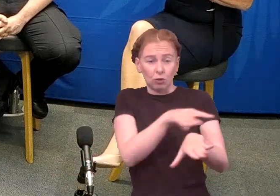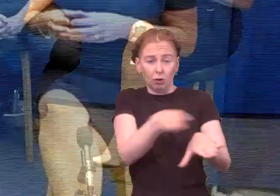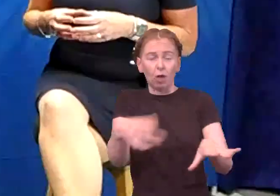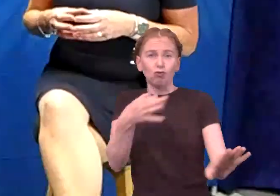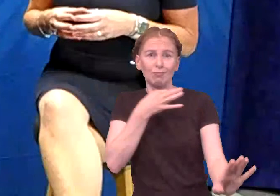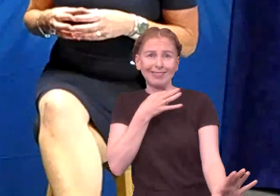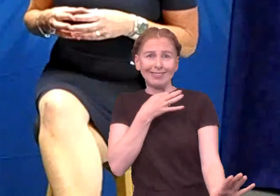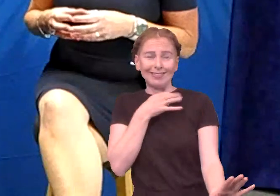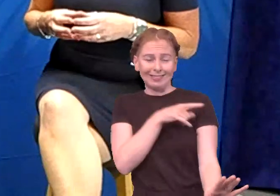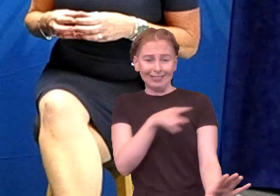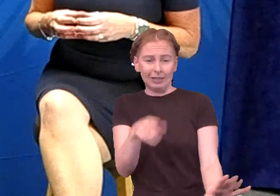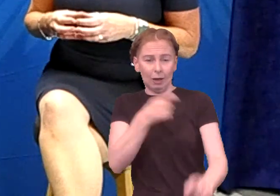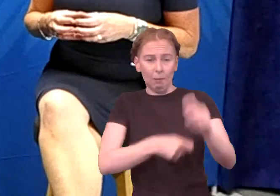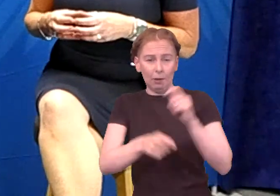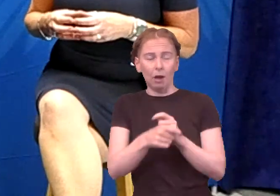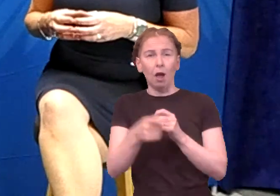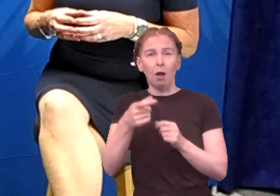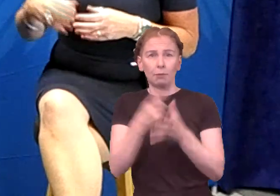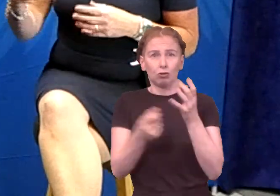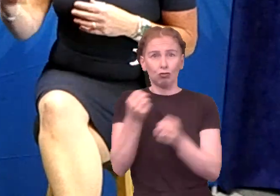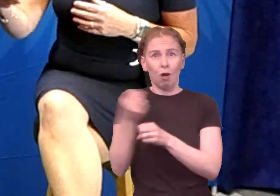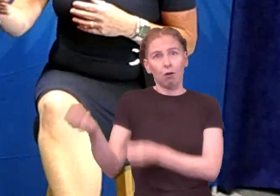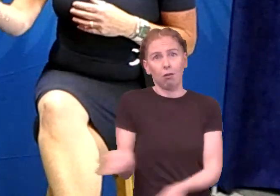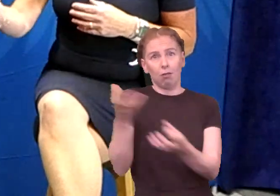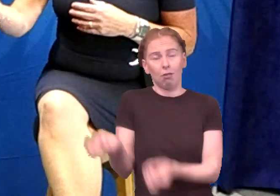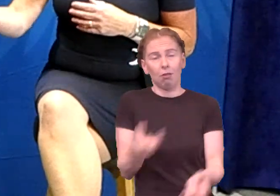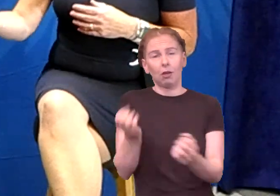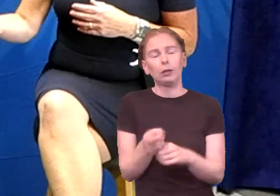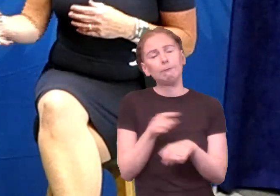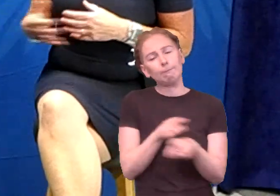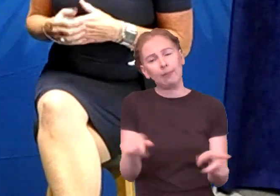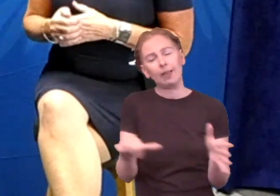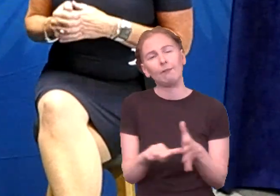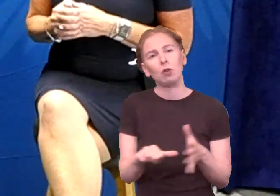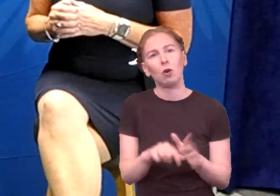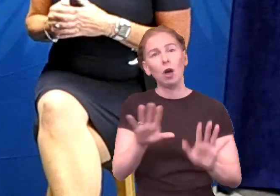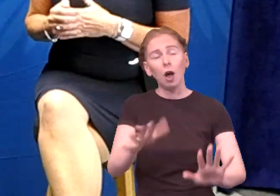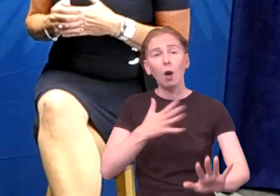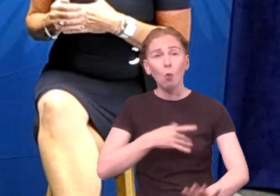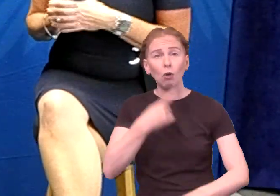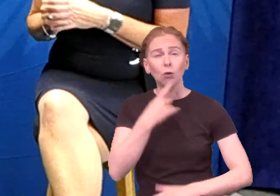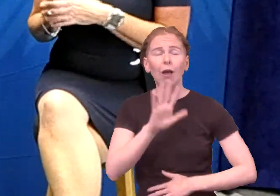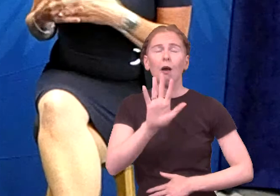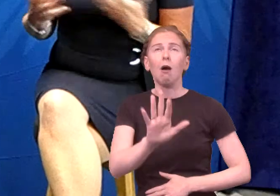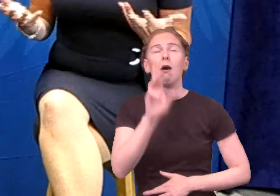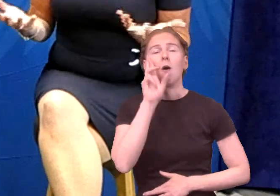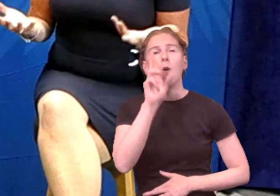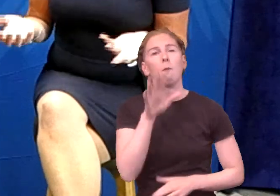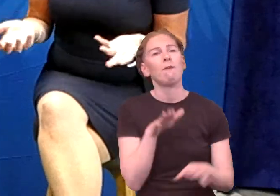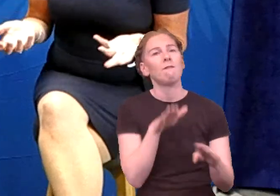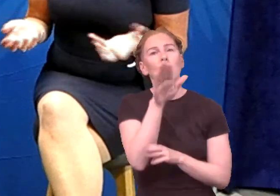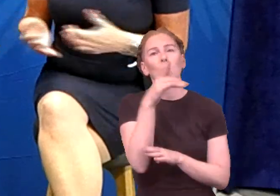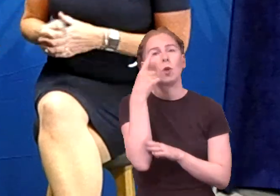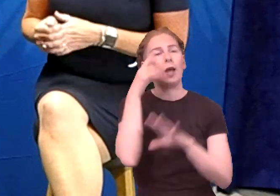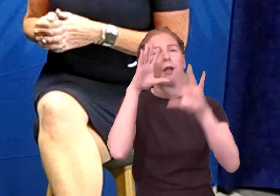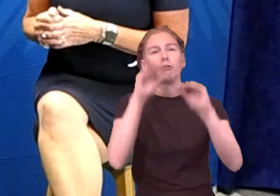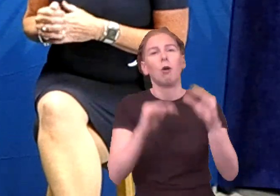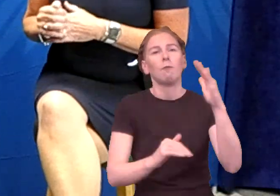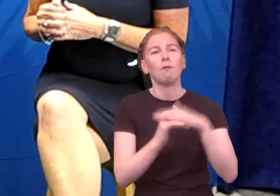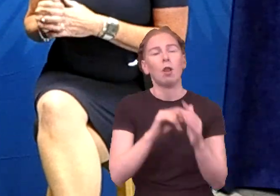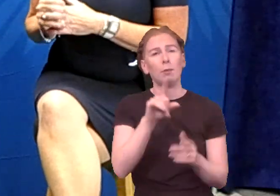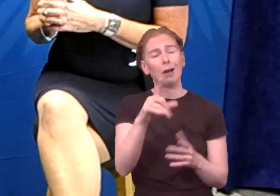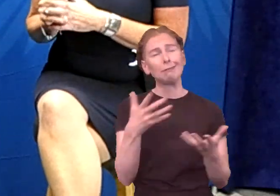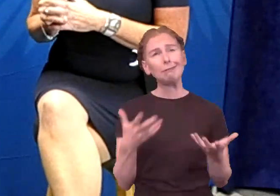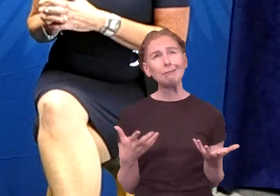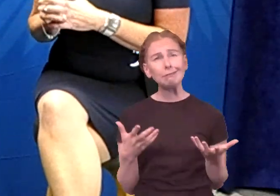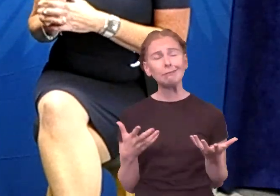risk. I'd love to say I think there is a future to be able to stop it, but you've got to... the old adage is, isn't it,